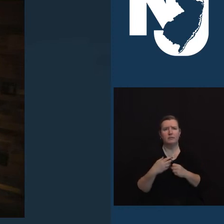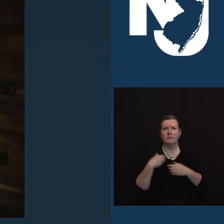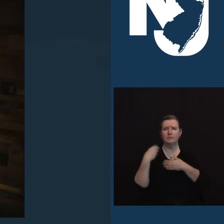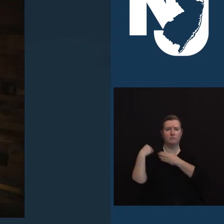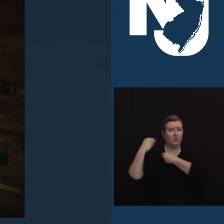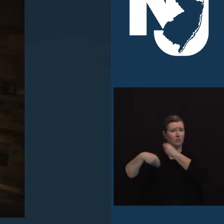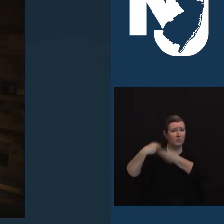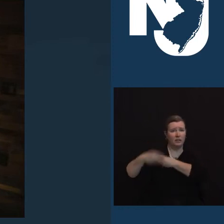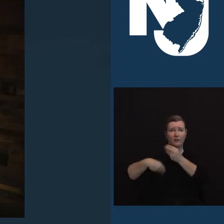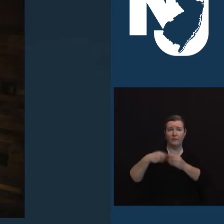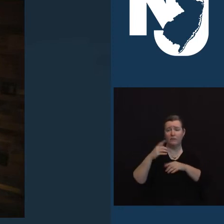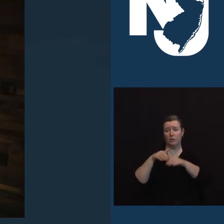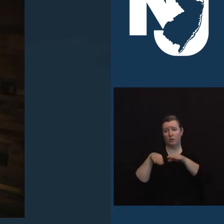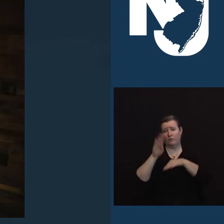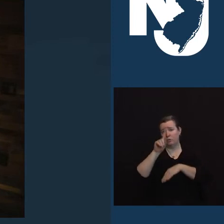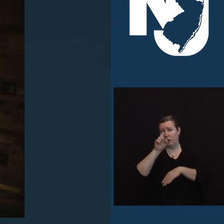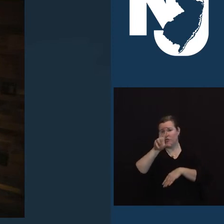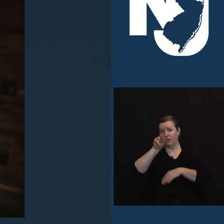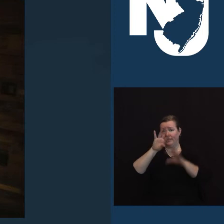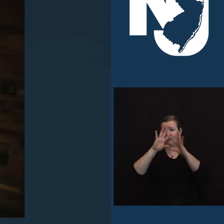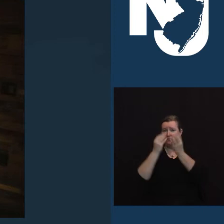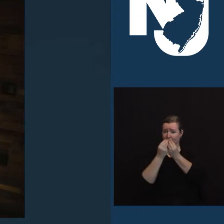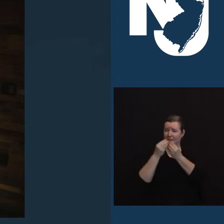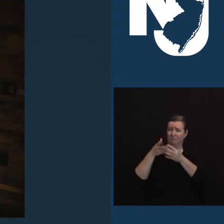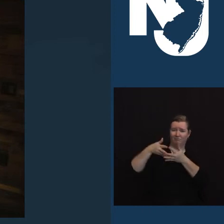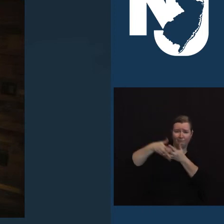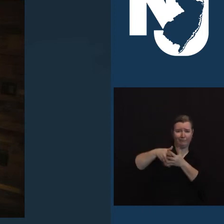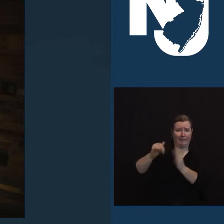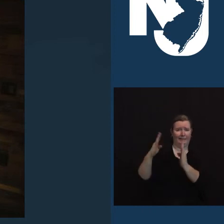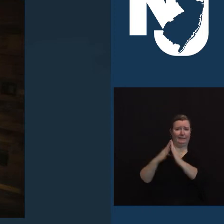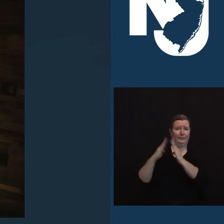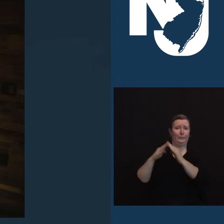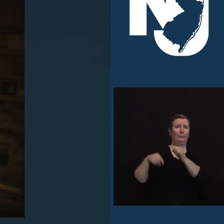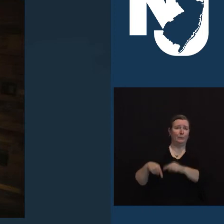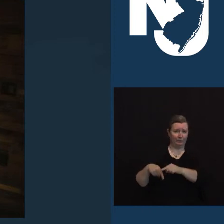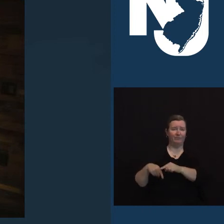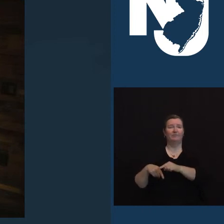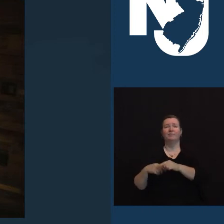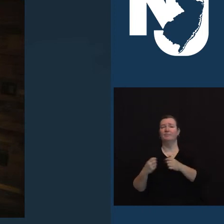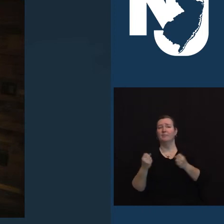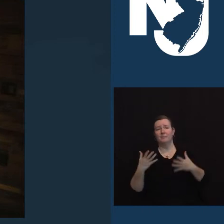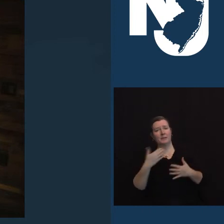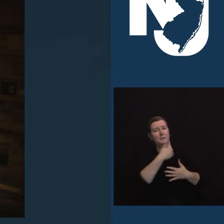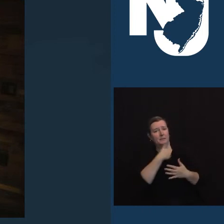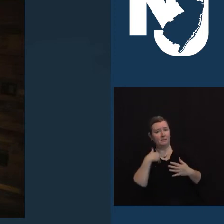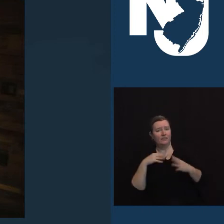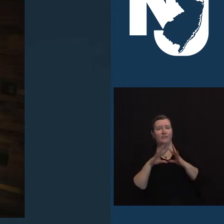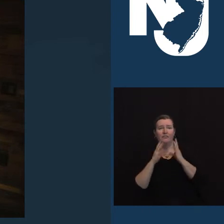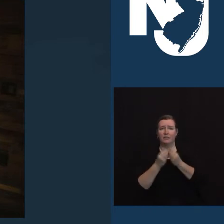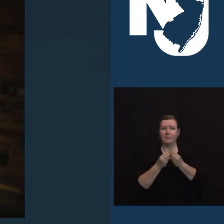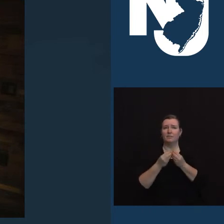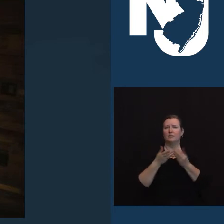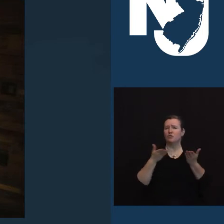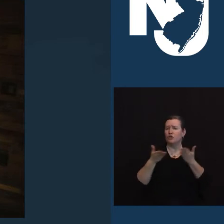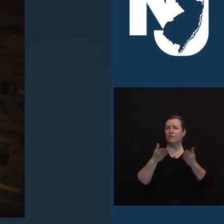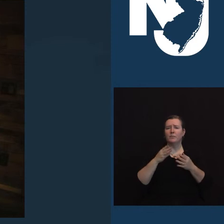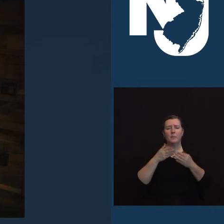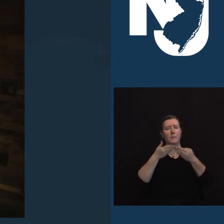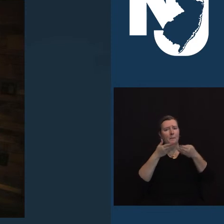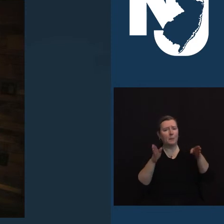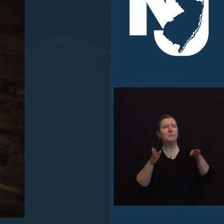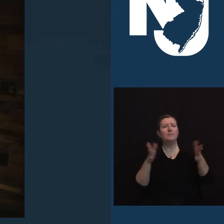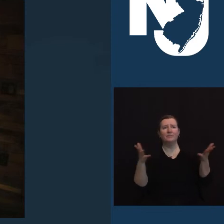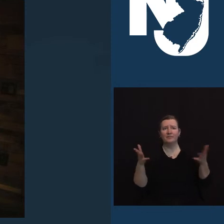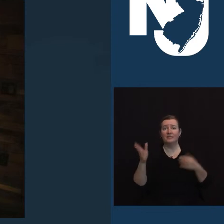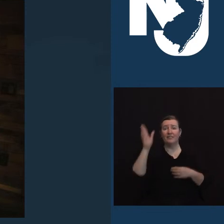130 years, with numerous relatives having served in public office or other areas. TJ's father, Anthony